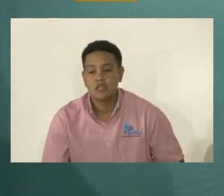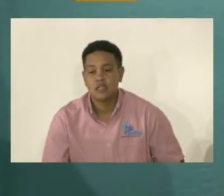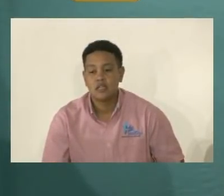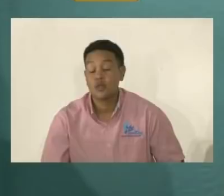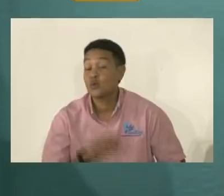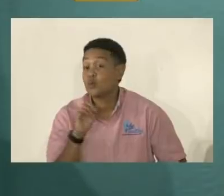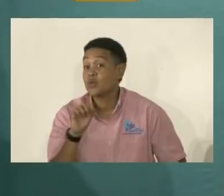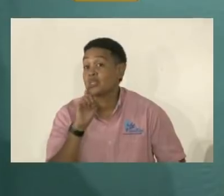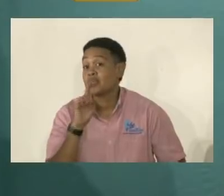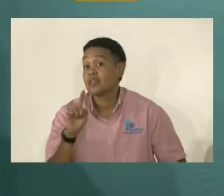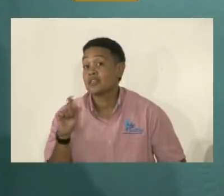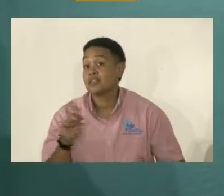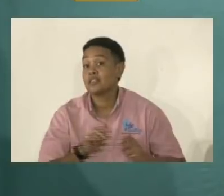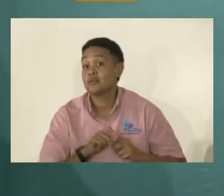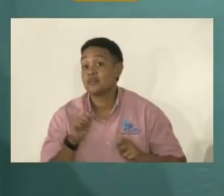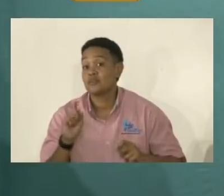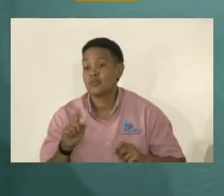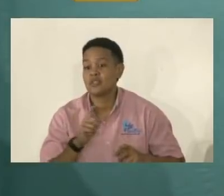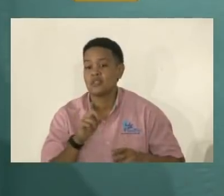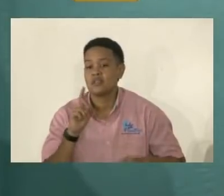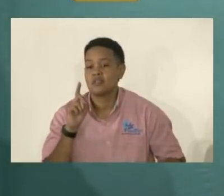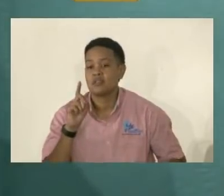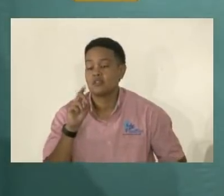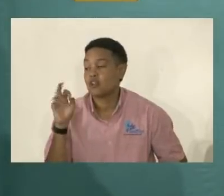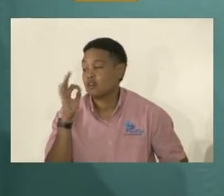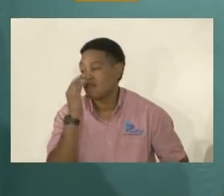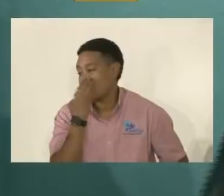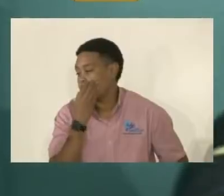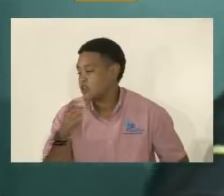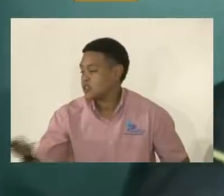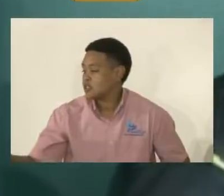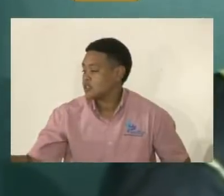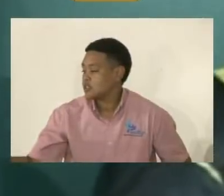Questions and answers to questions. Dr. Morris.